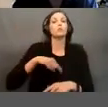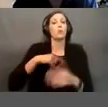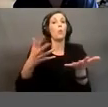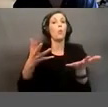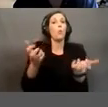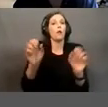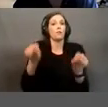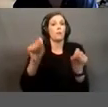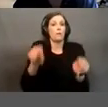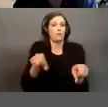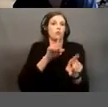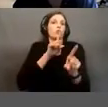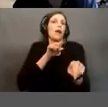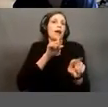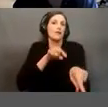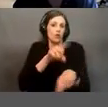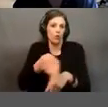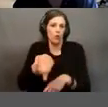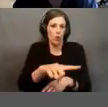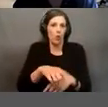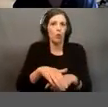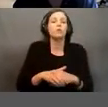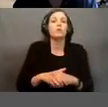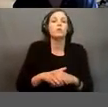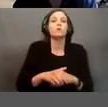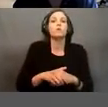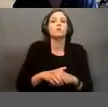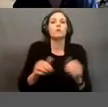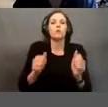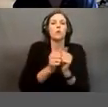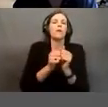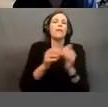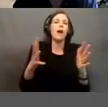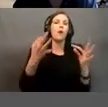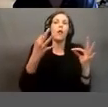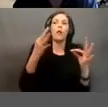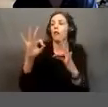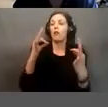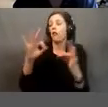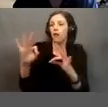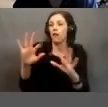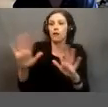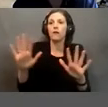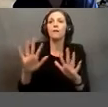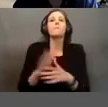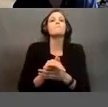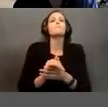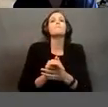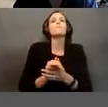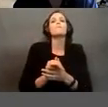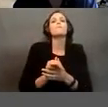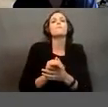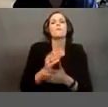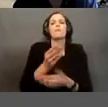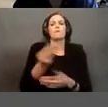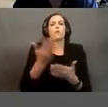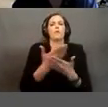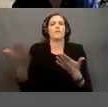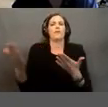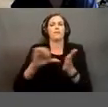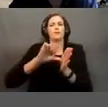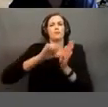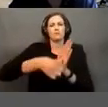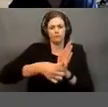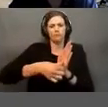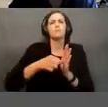entertain them, I will say, without being distracted by them. There are a couple of things I do want to emphasize, and that